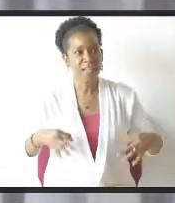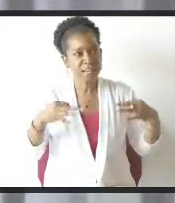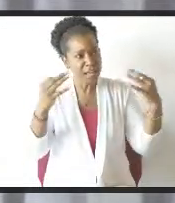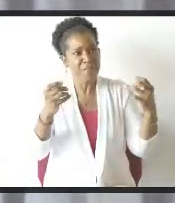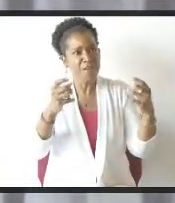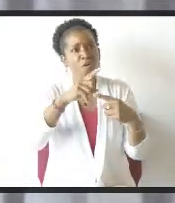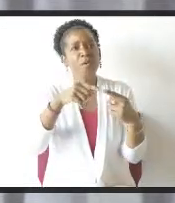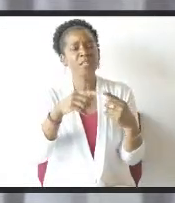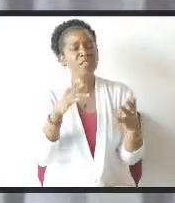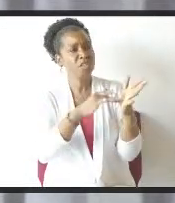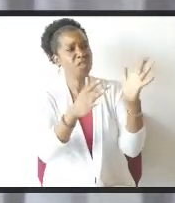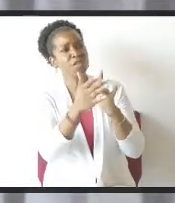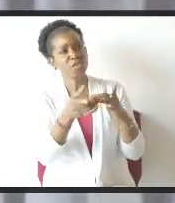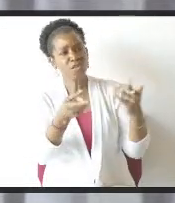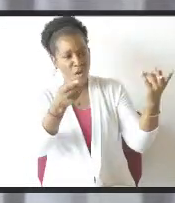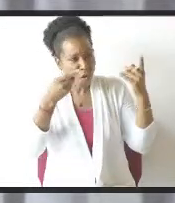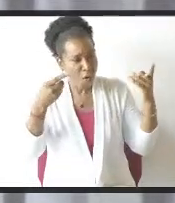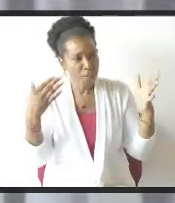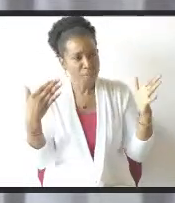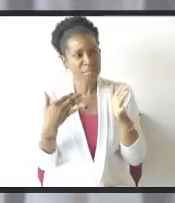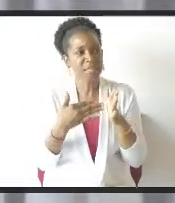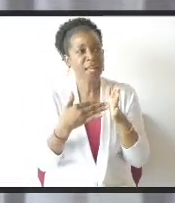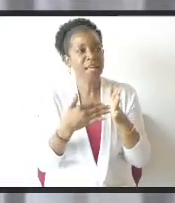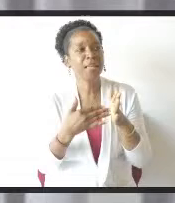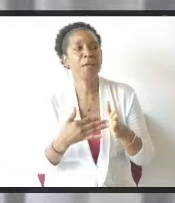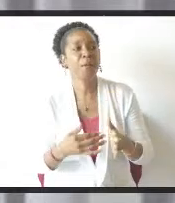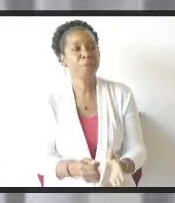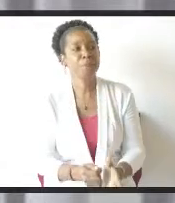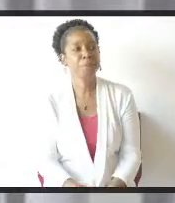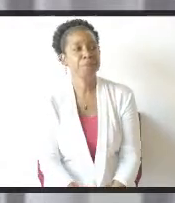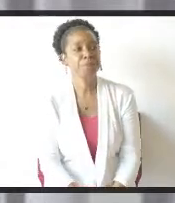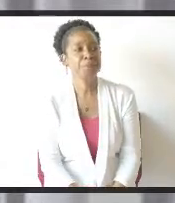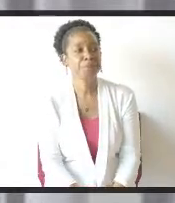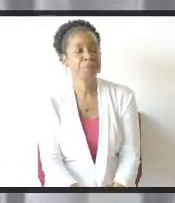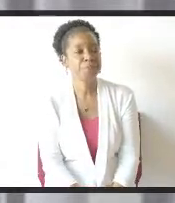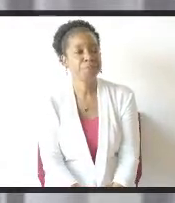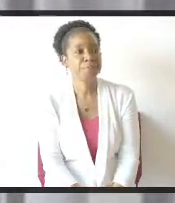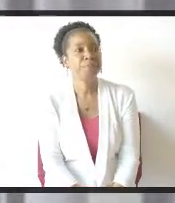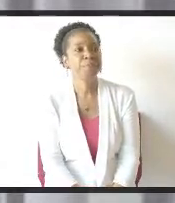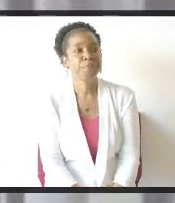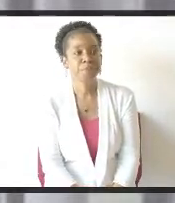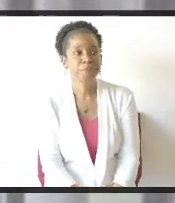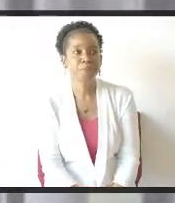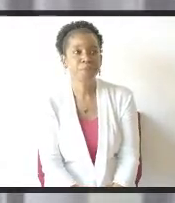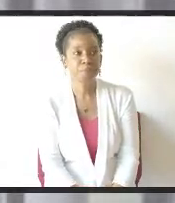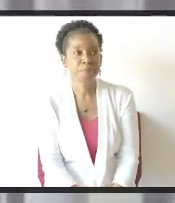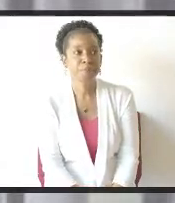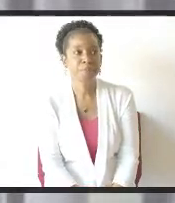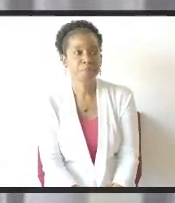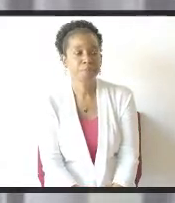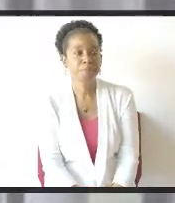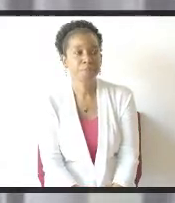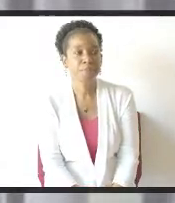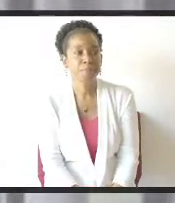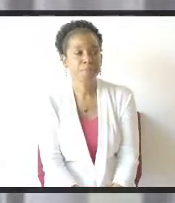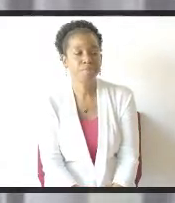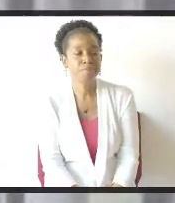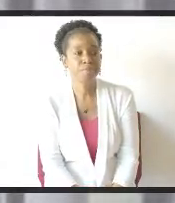The end of life. And to highlight the incomparable